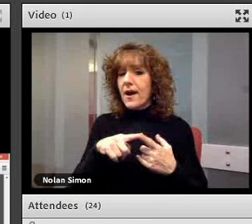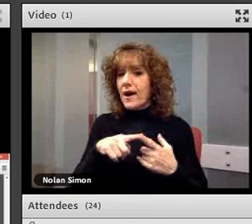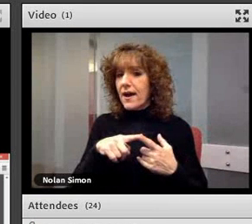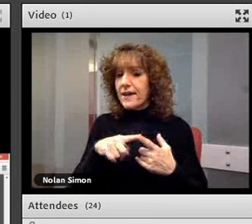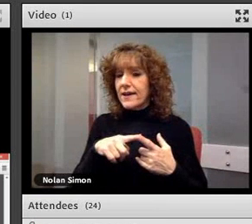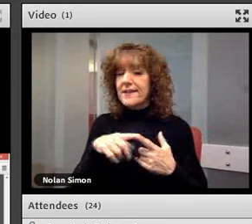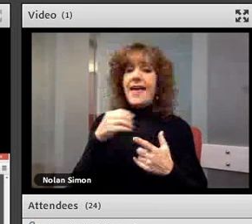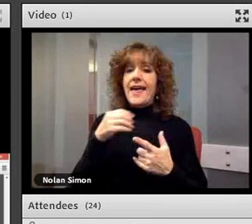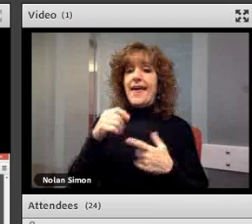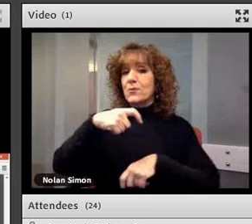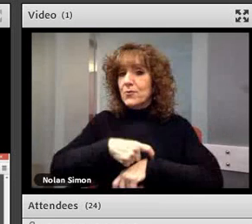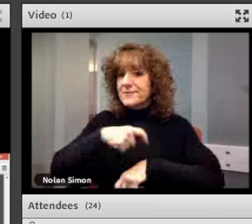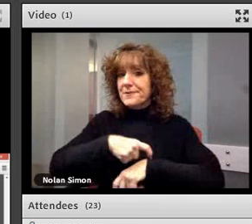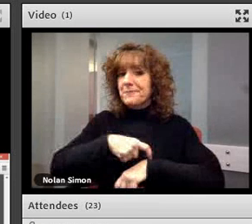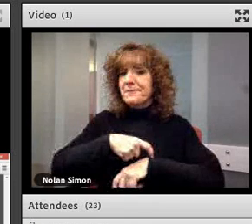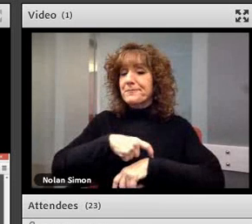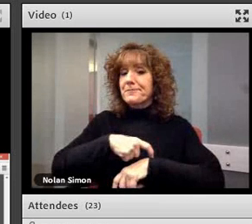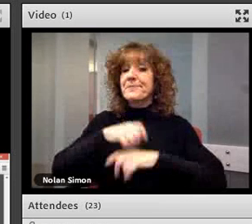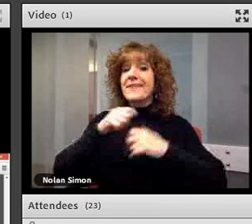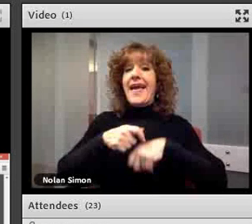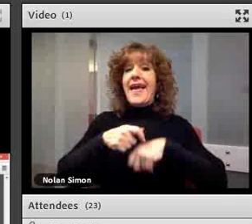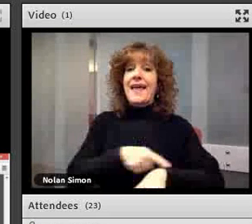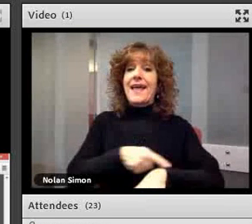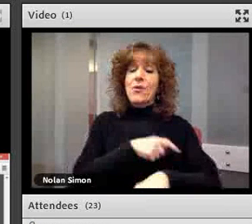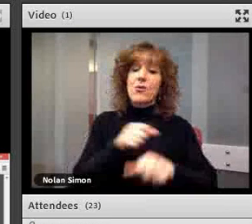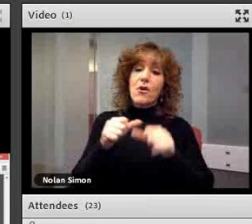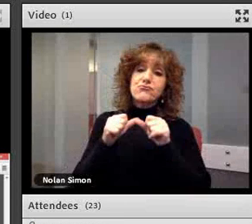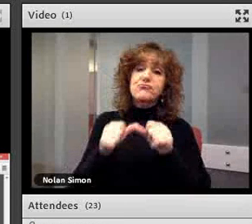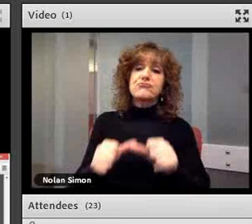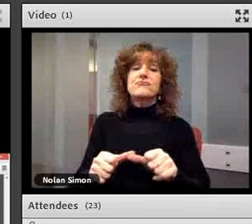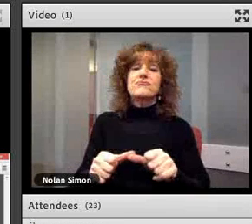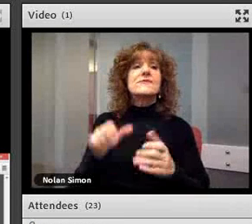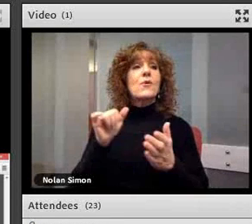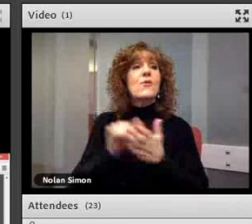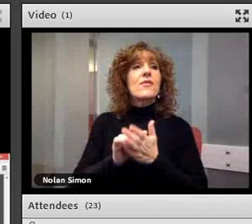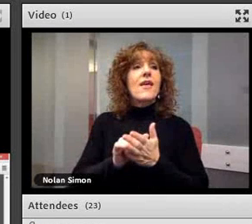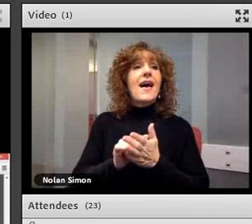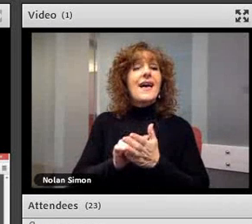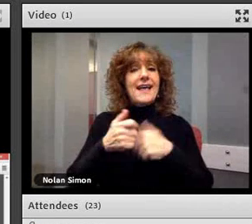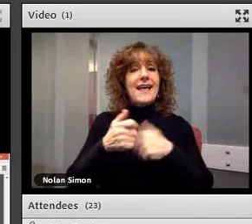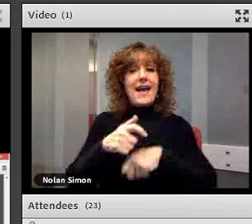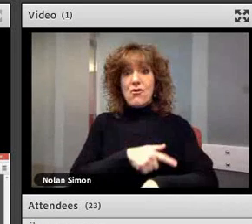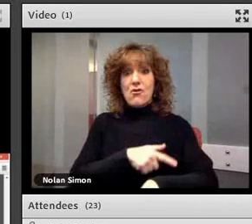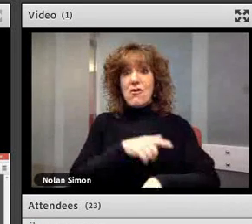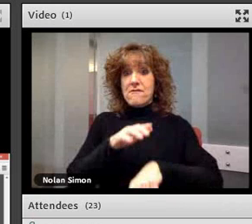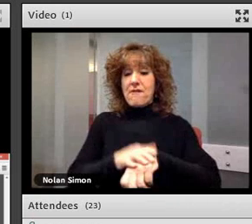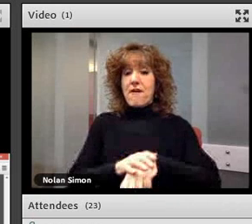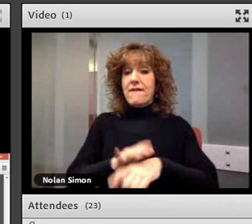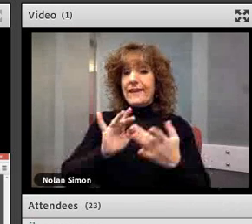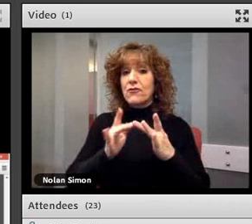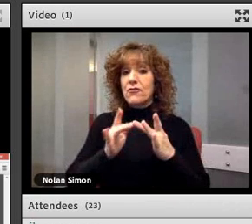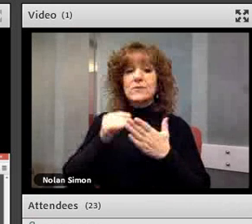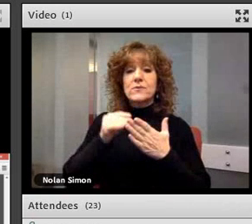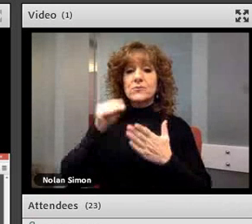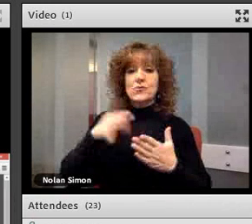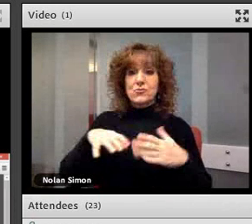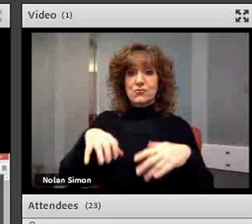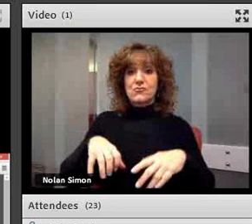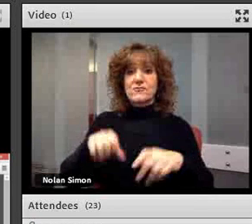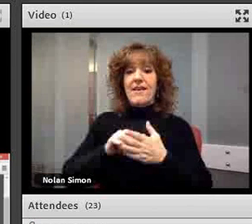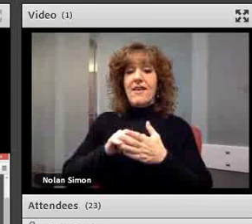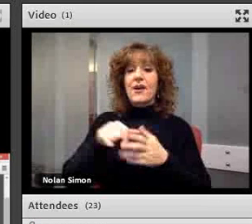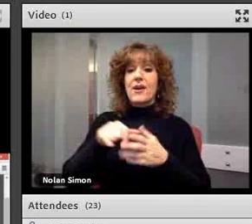and the time, and how long it's going to be for. So this will be the amount of time it'll be up on the internet for the students. You